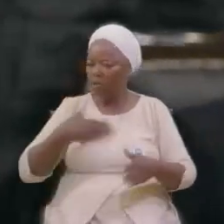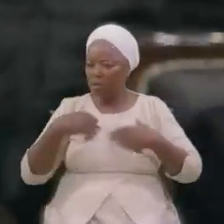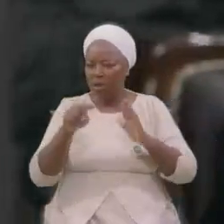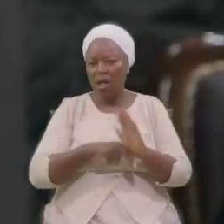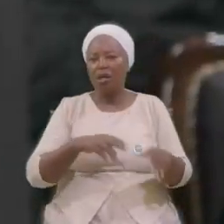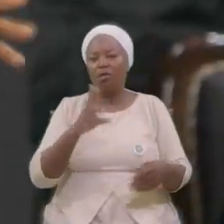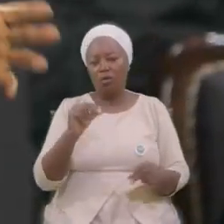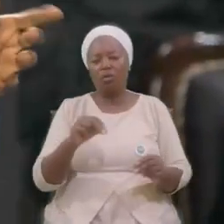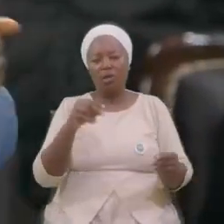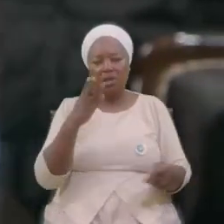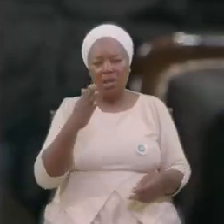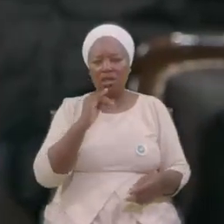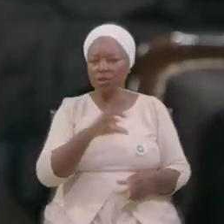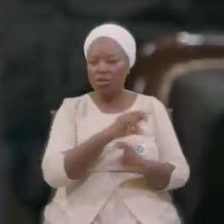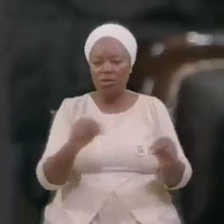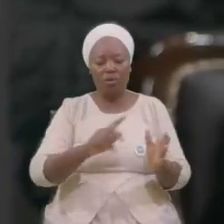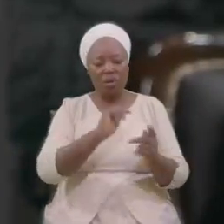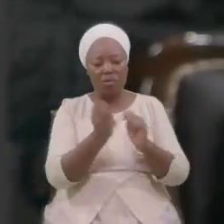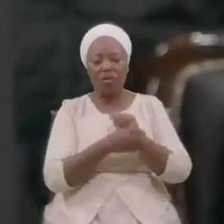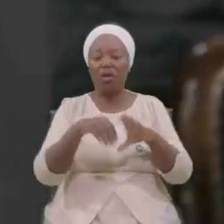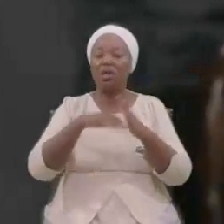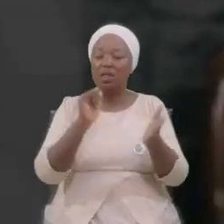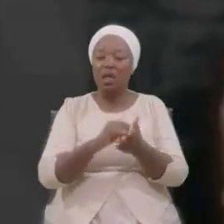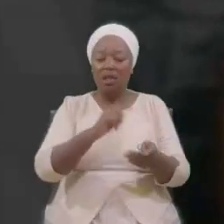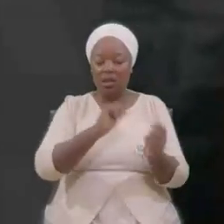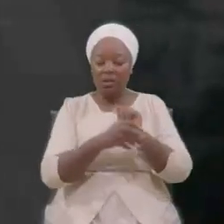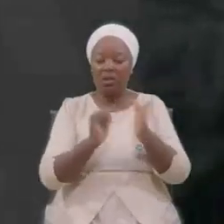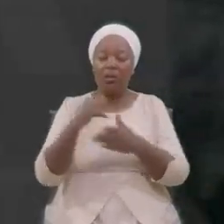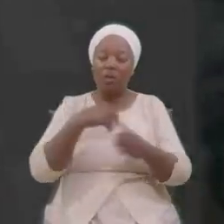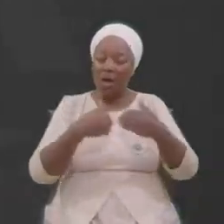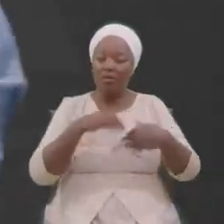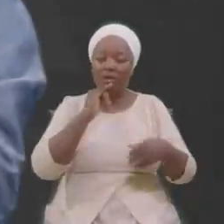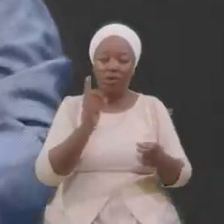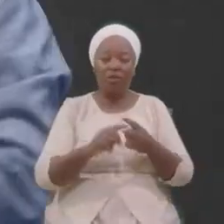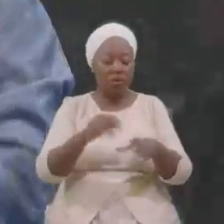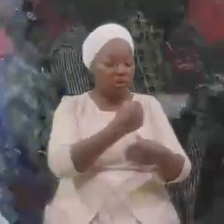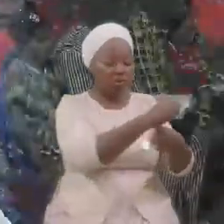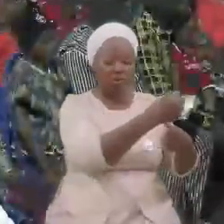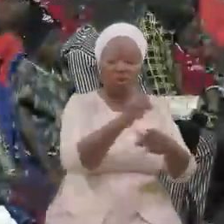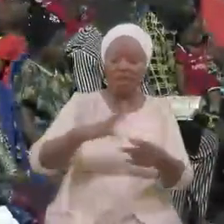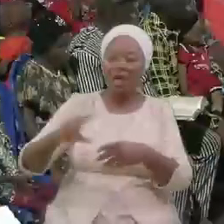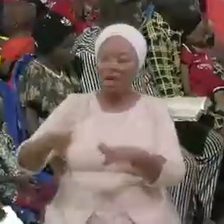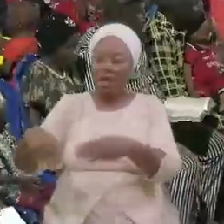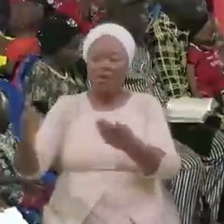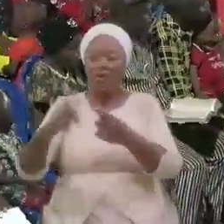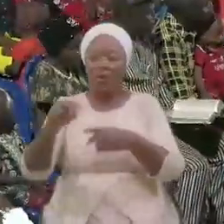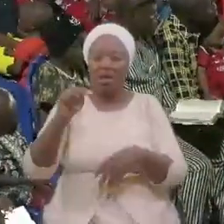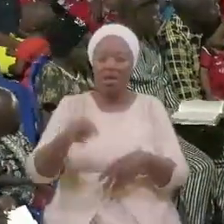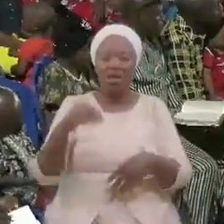transformation we have is that we distribute to the necessity of others. We're